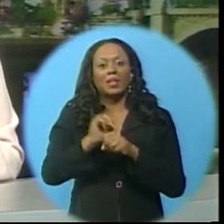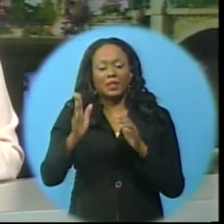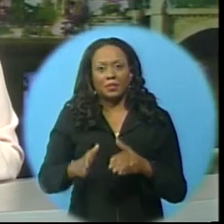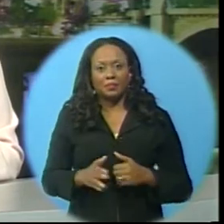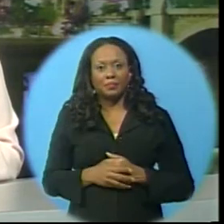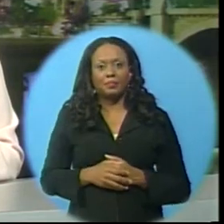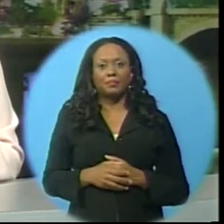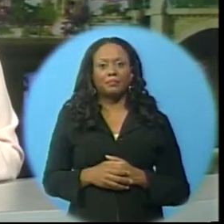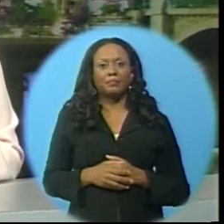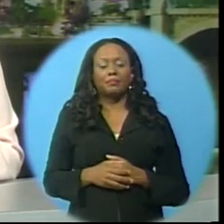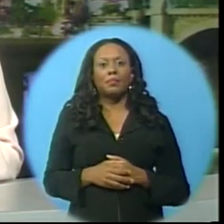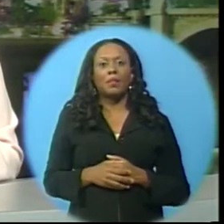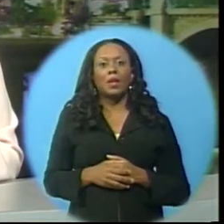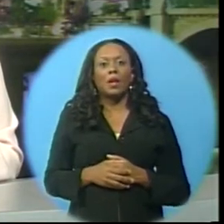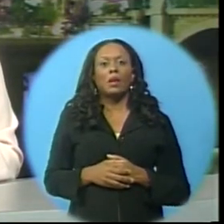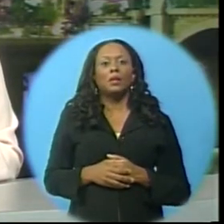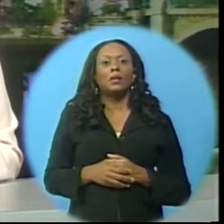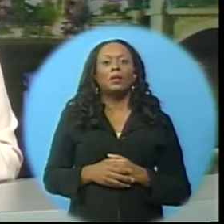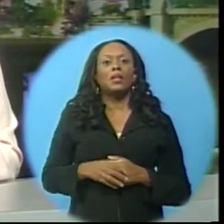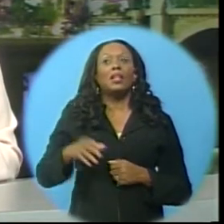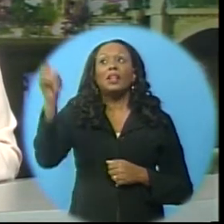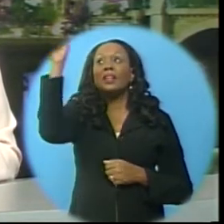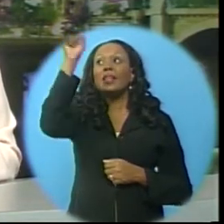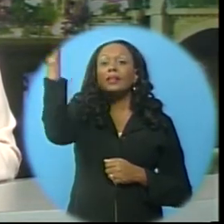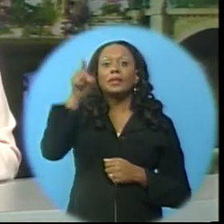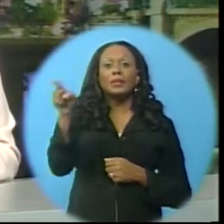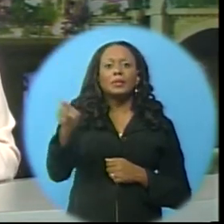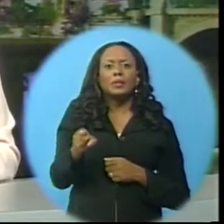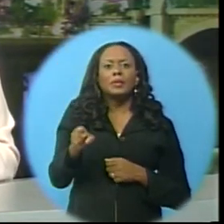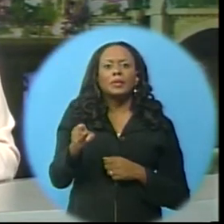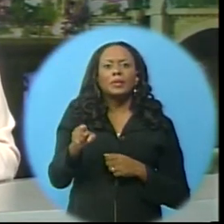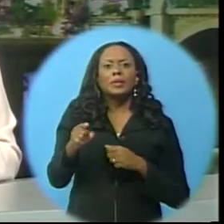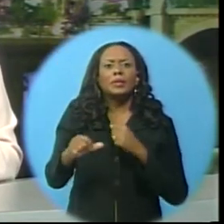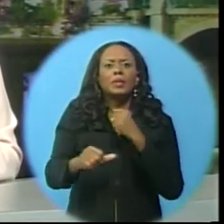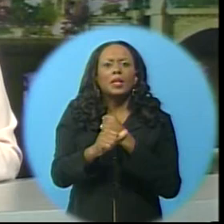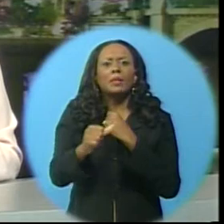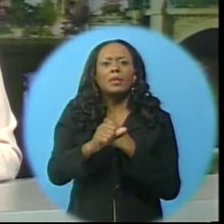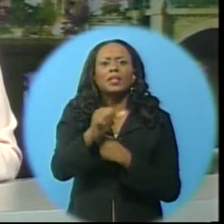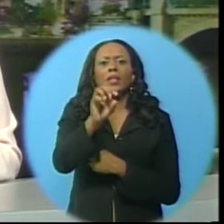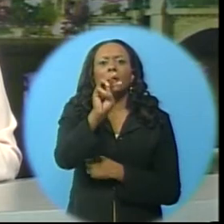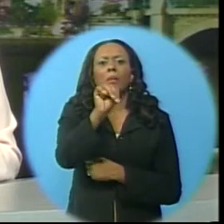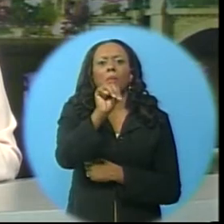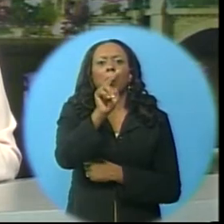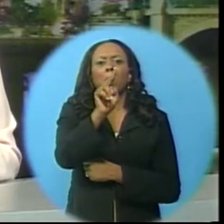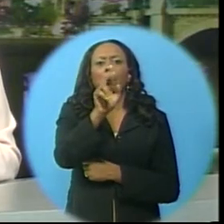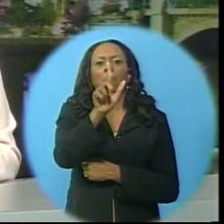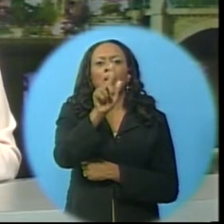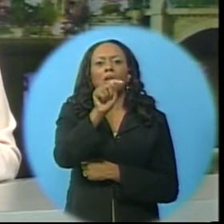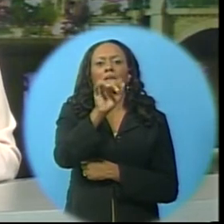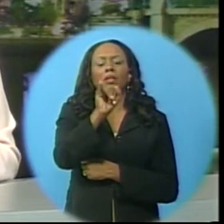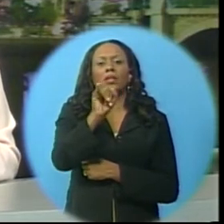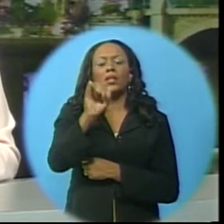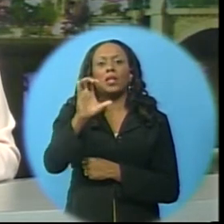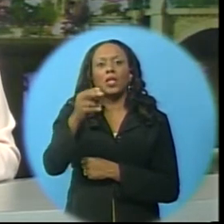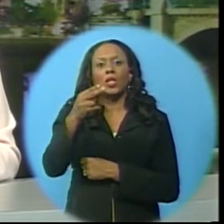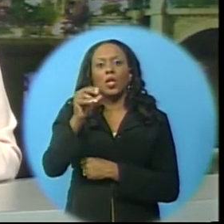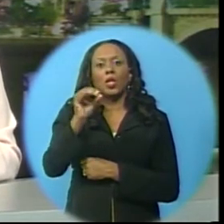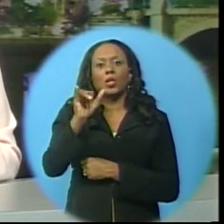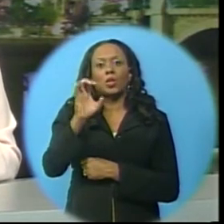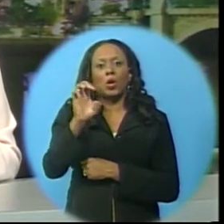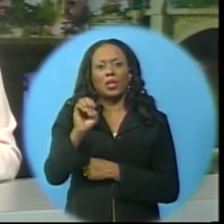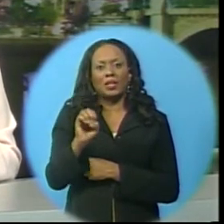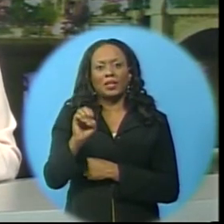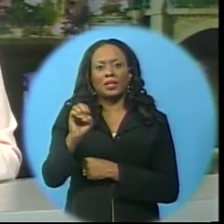Has damaged One of the Multi-choice Television satellite dishes Other equipment Was also damaged As a result